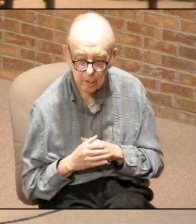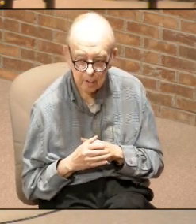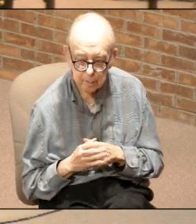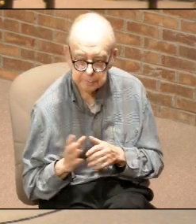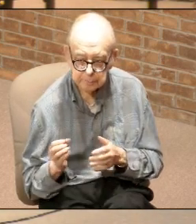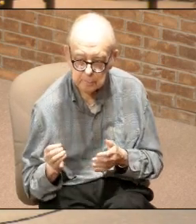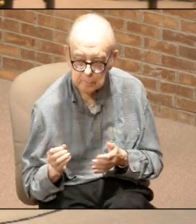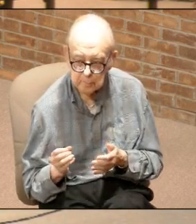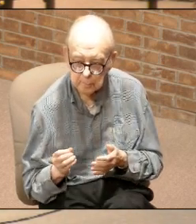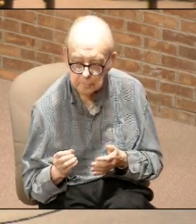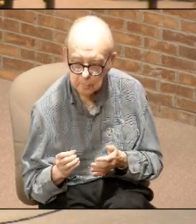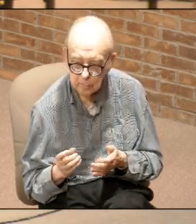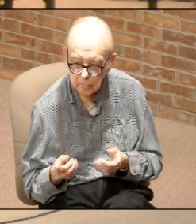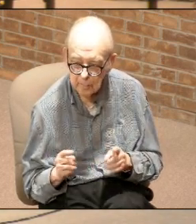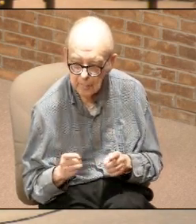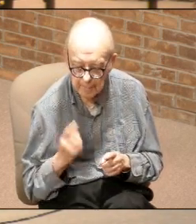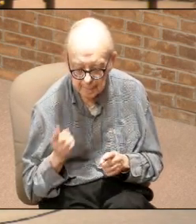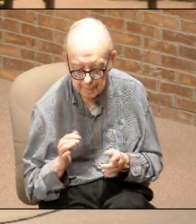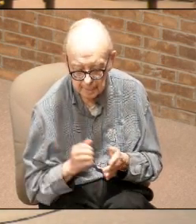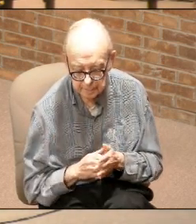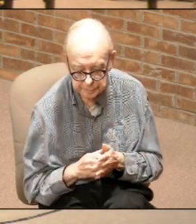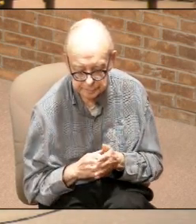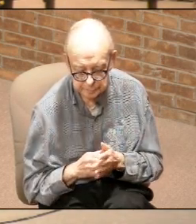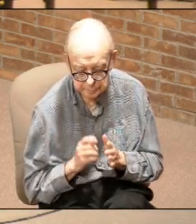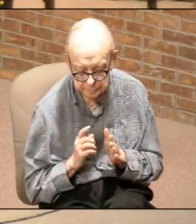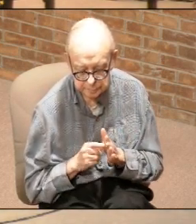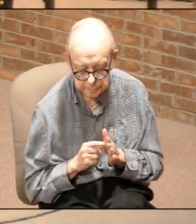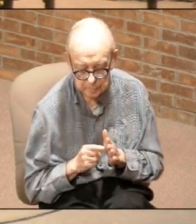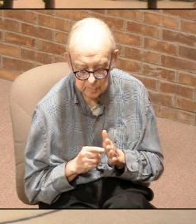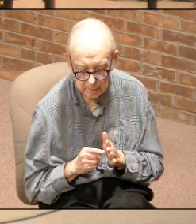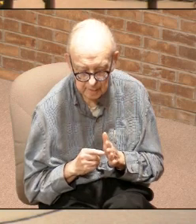and so when you think about it for a minute